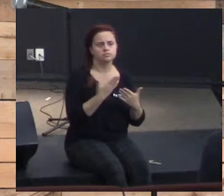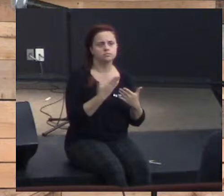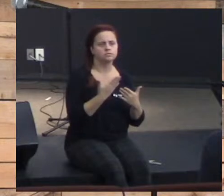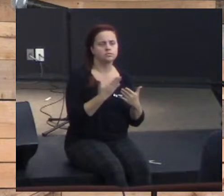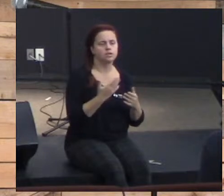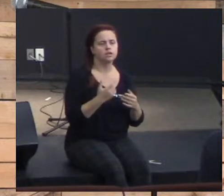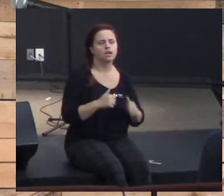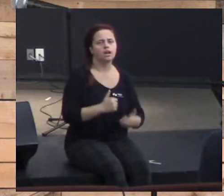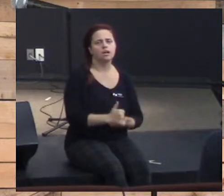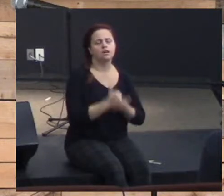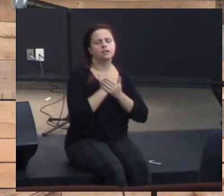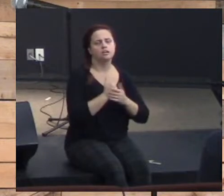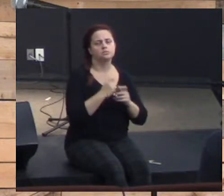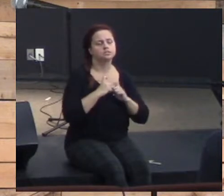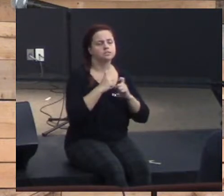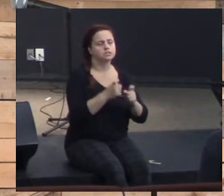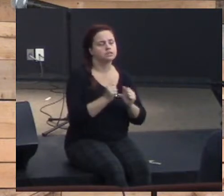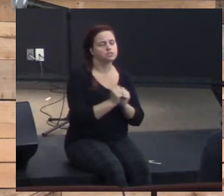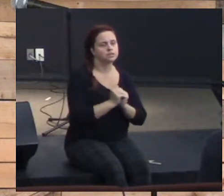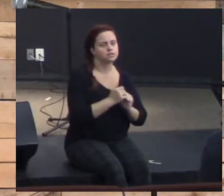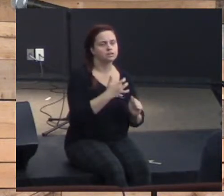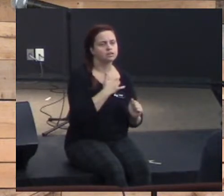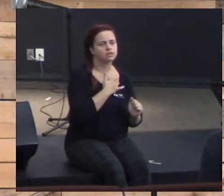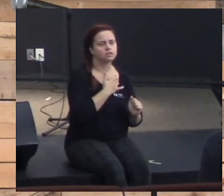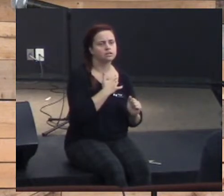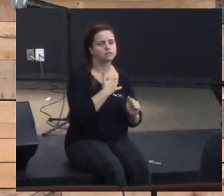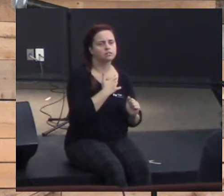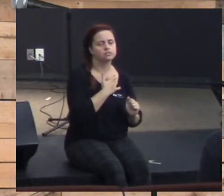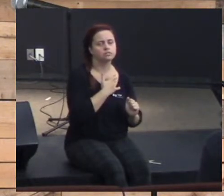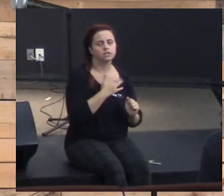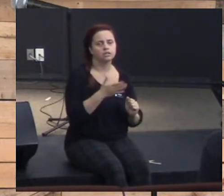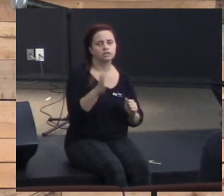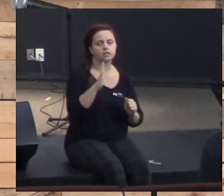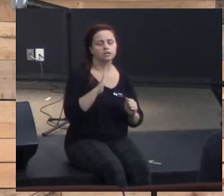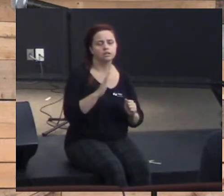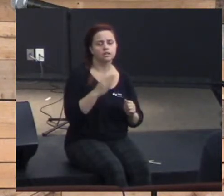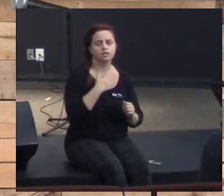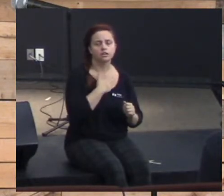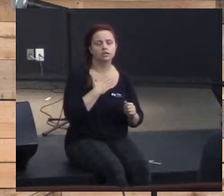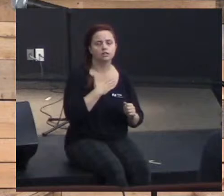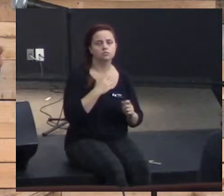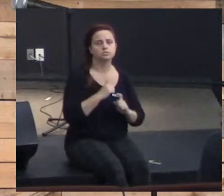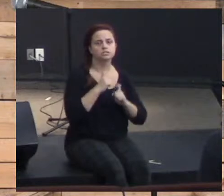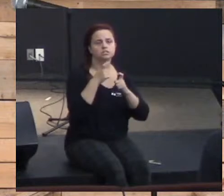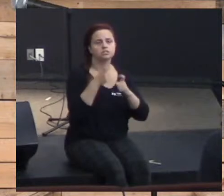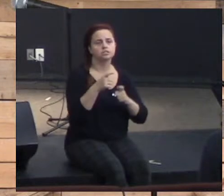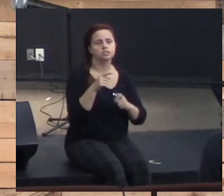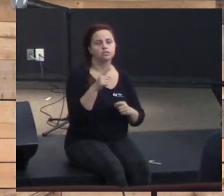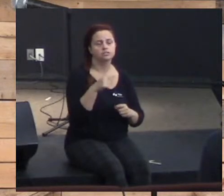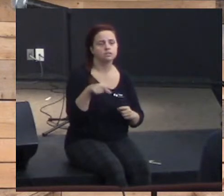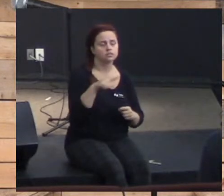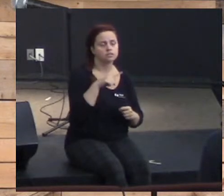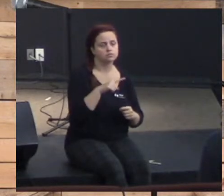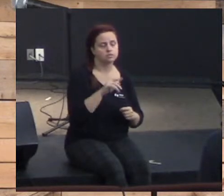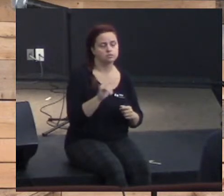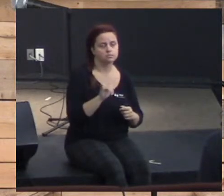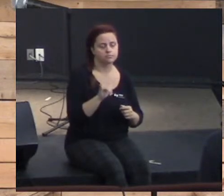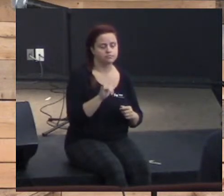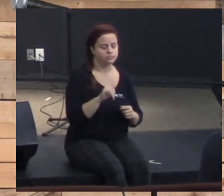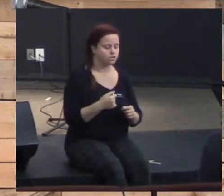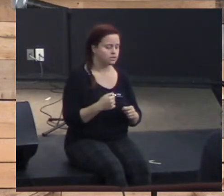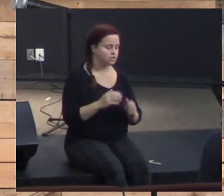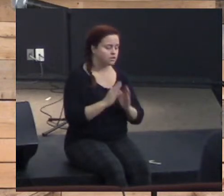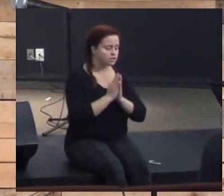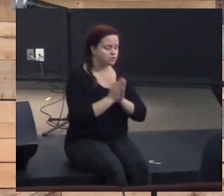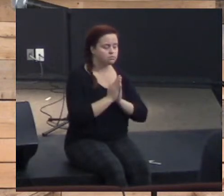heart. And for those who cannot give, God, please give to them as well. We remember all those who've been affected by the storm, that